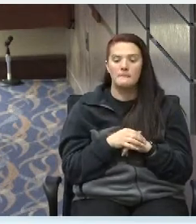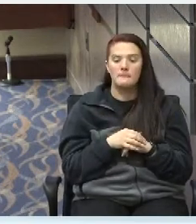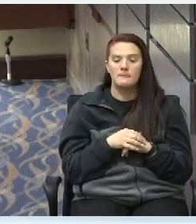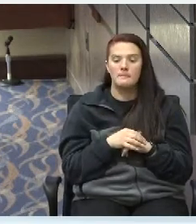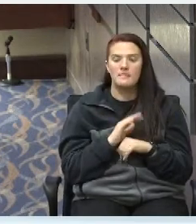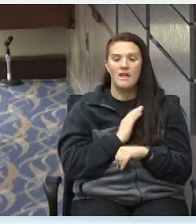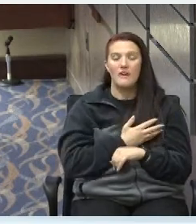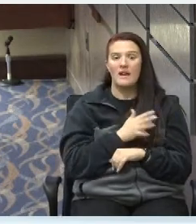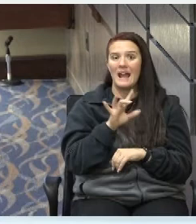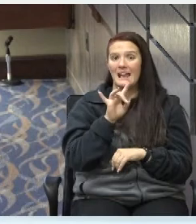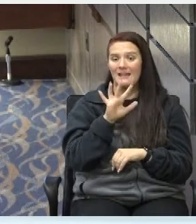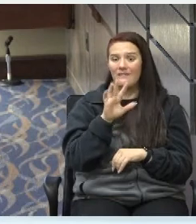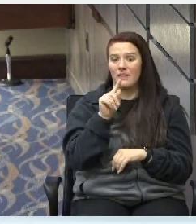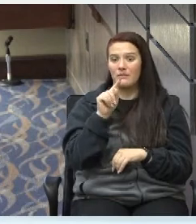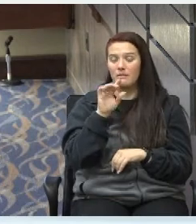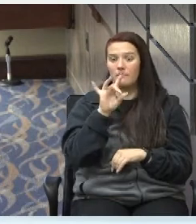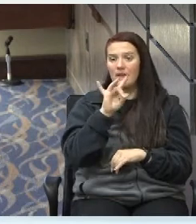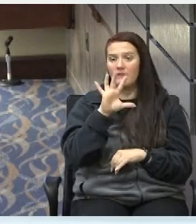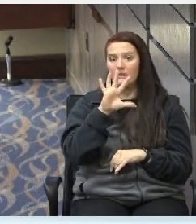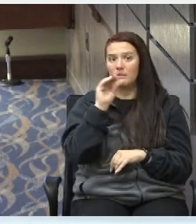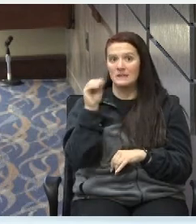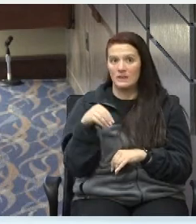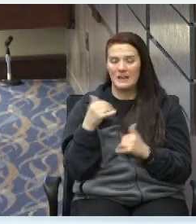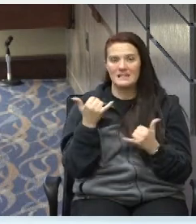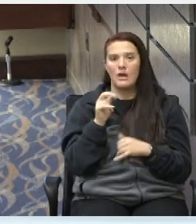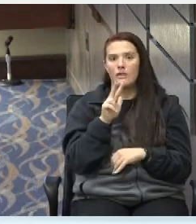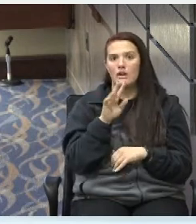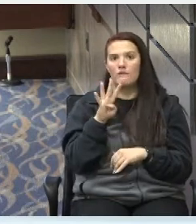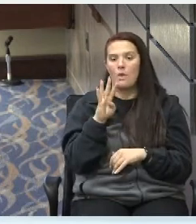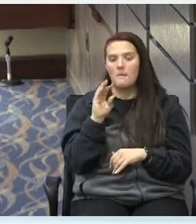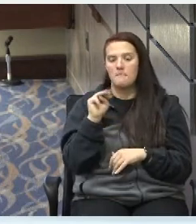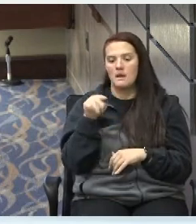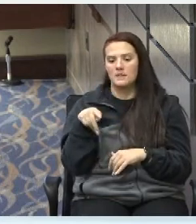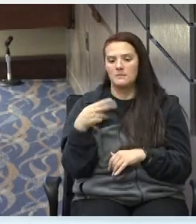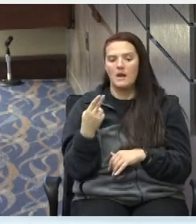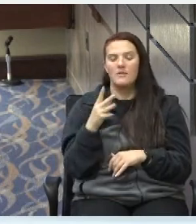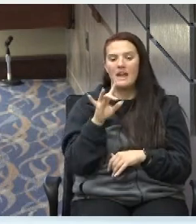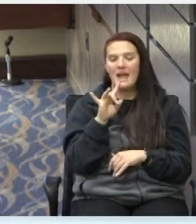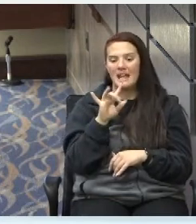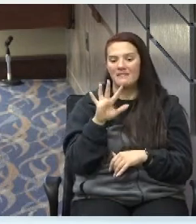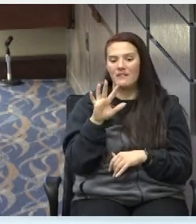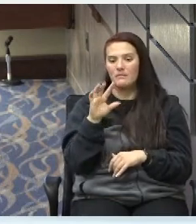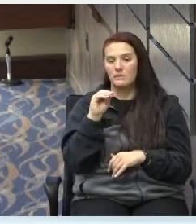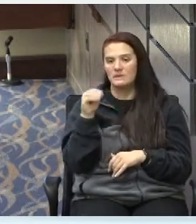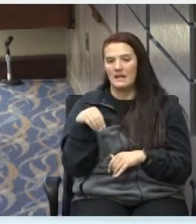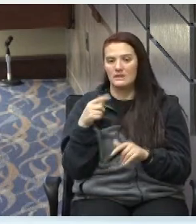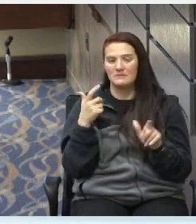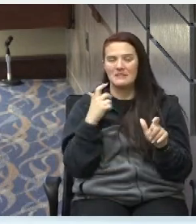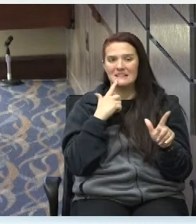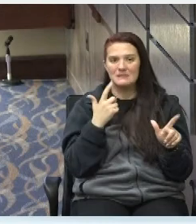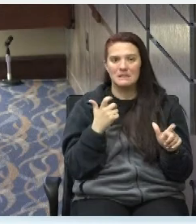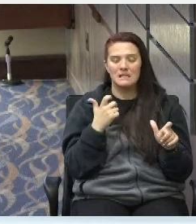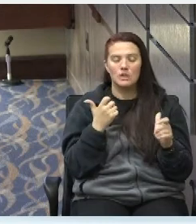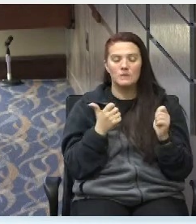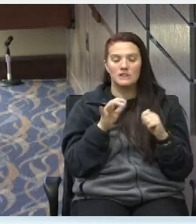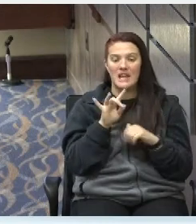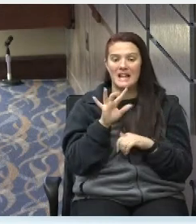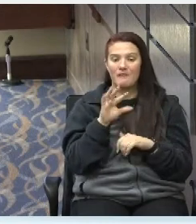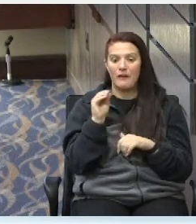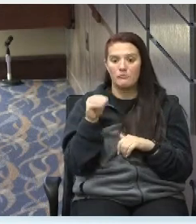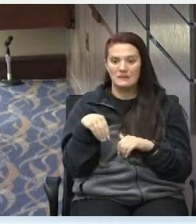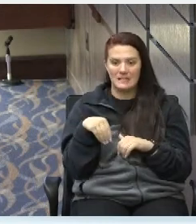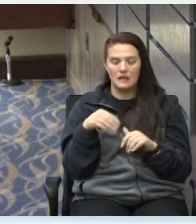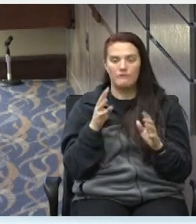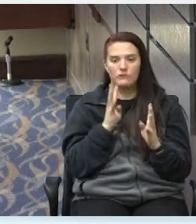85th percentile speed is now 34 miles per hour. The 85th percentile speed is the speed at which 85%